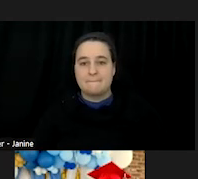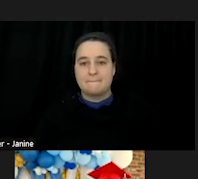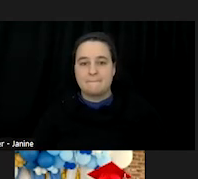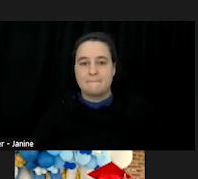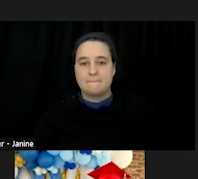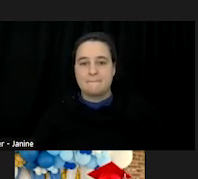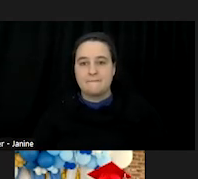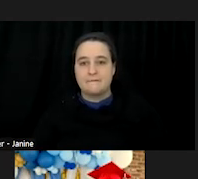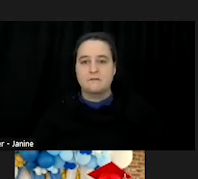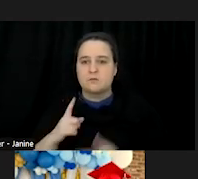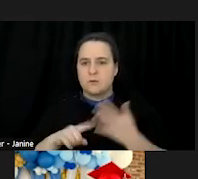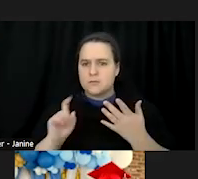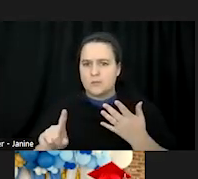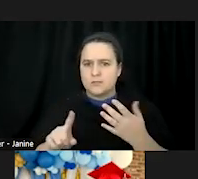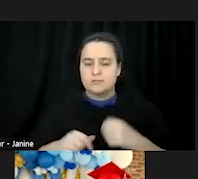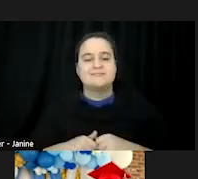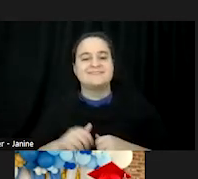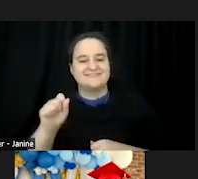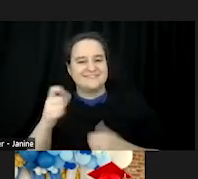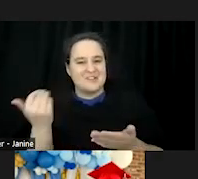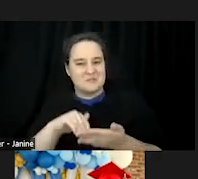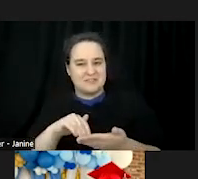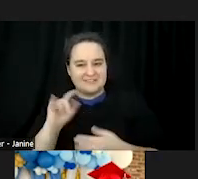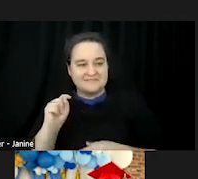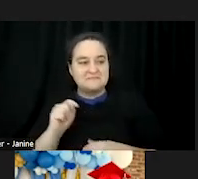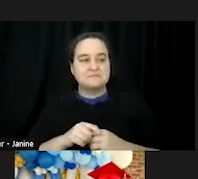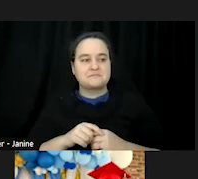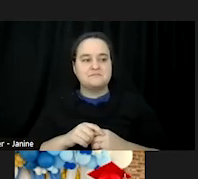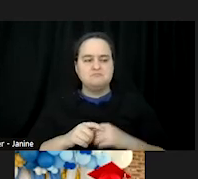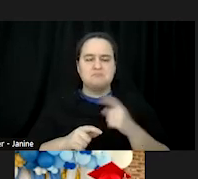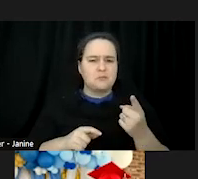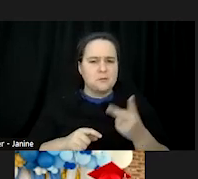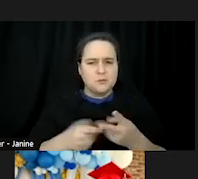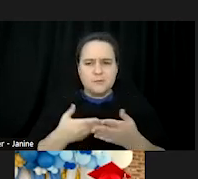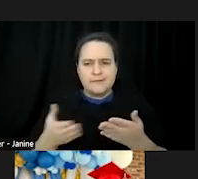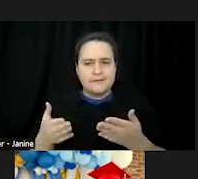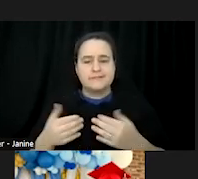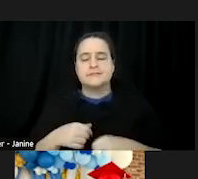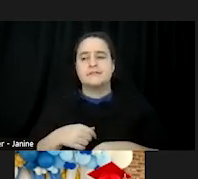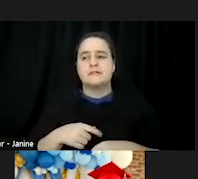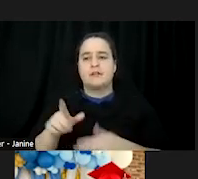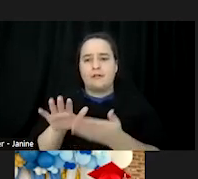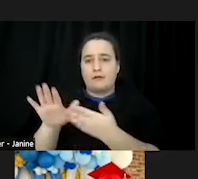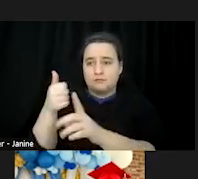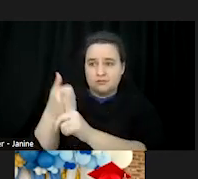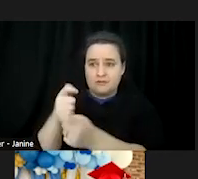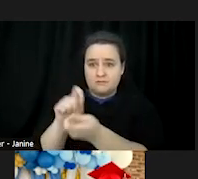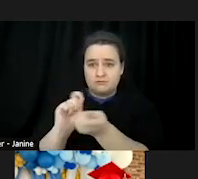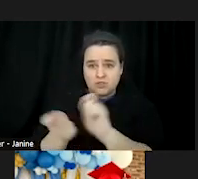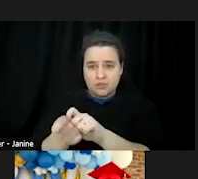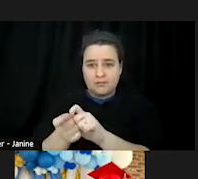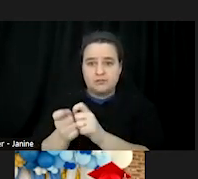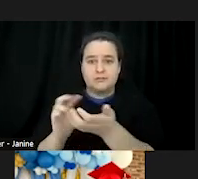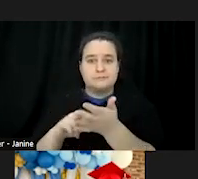Can you think of the question? Yeah, I should repeat it. What are one or two things that your college could do to make it